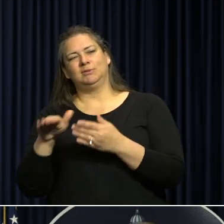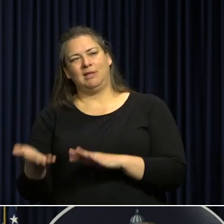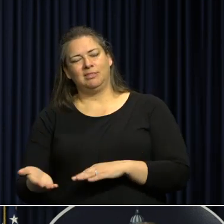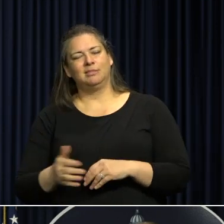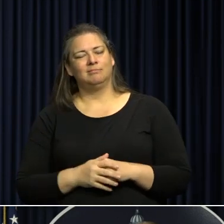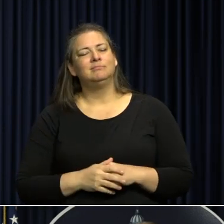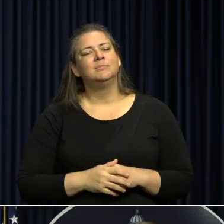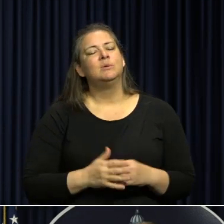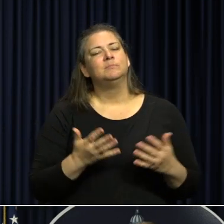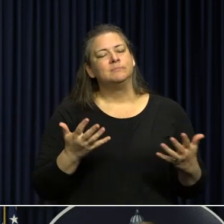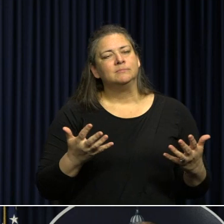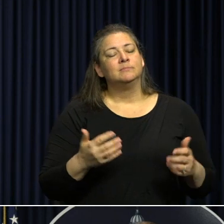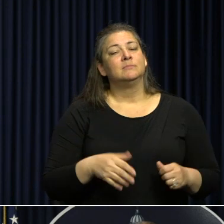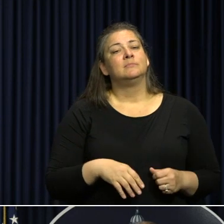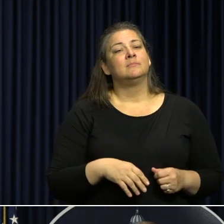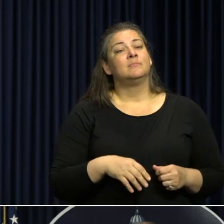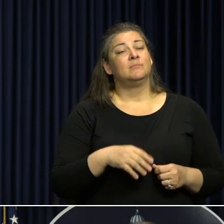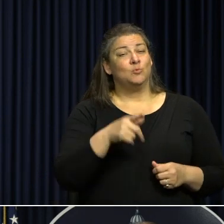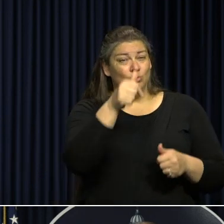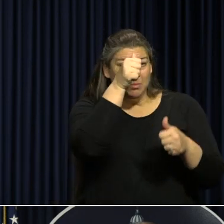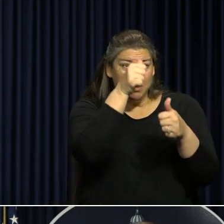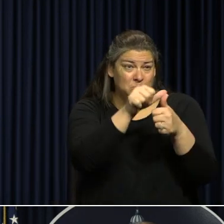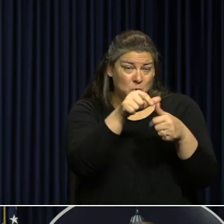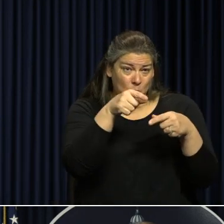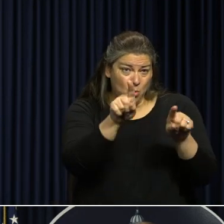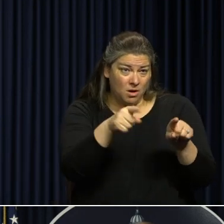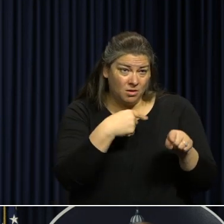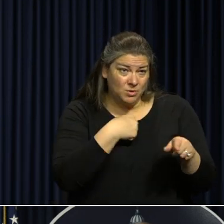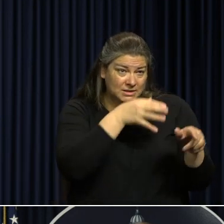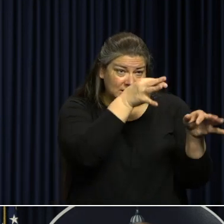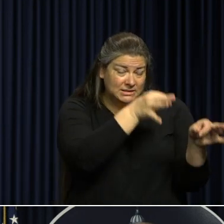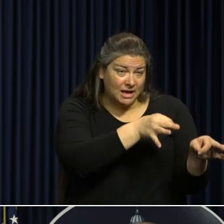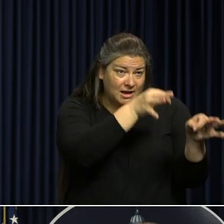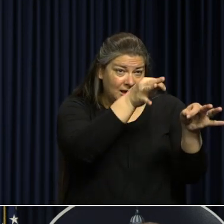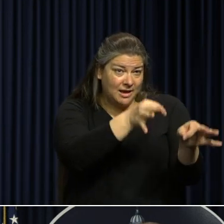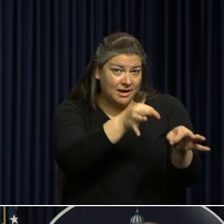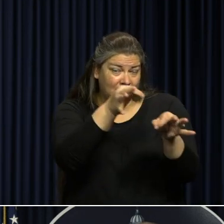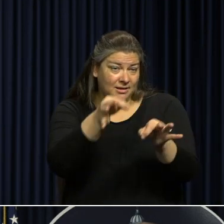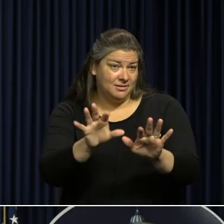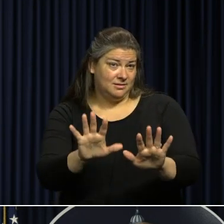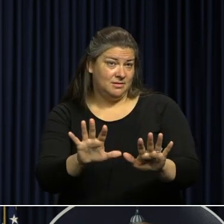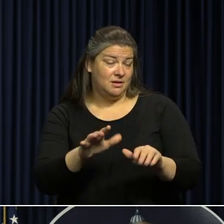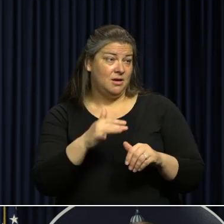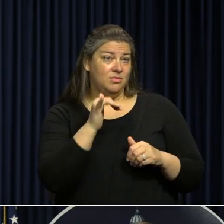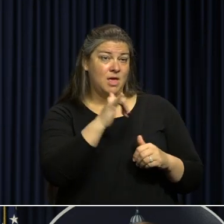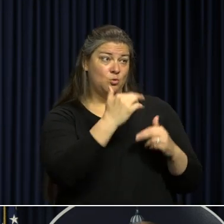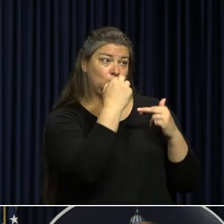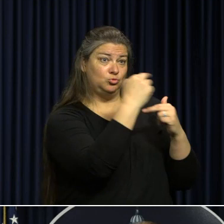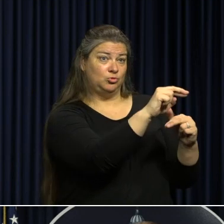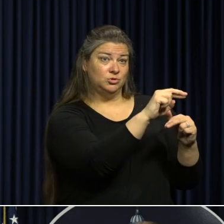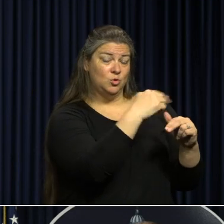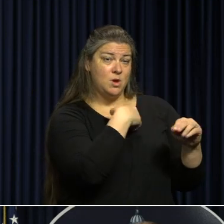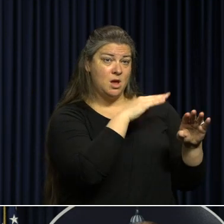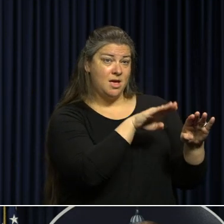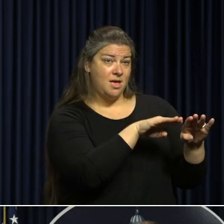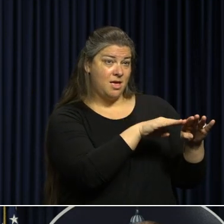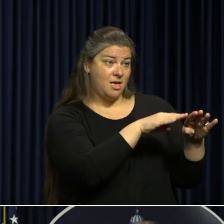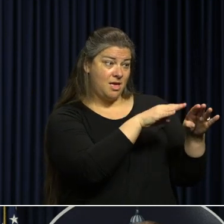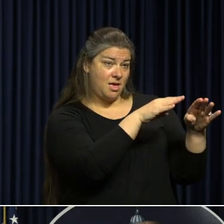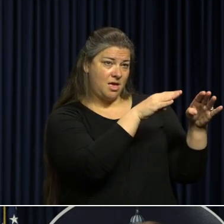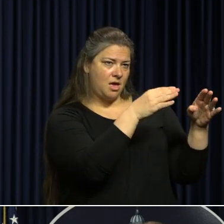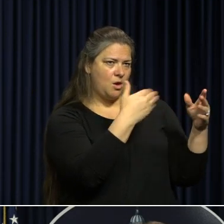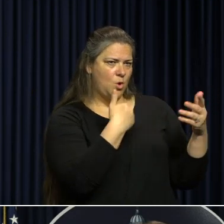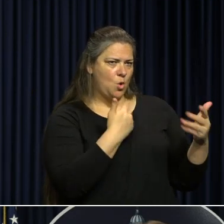Remember, as we make these new decisions, as we try to ease restrictions, we got to make sure that we don't increase